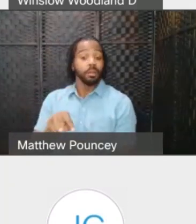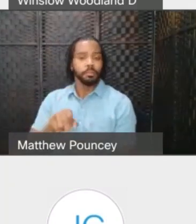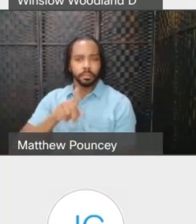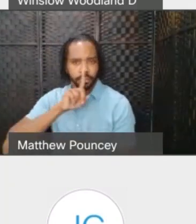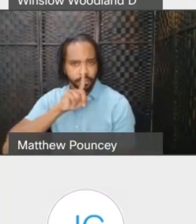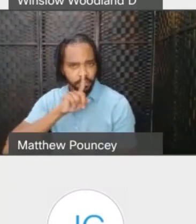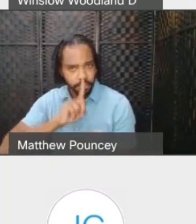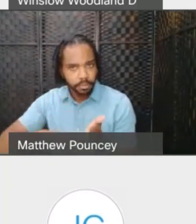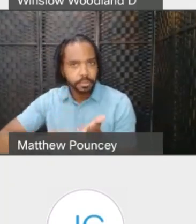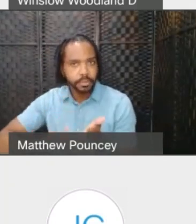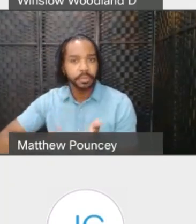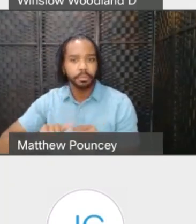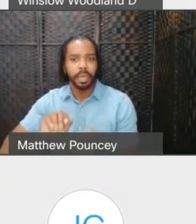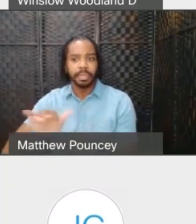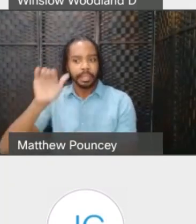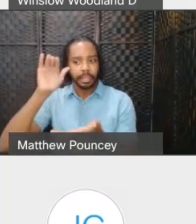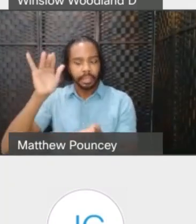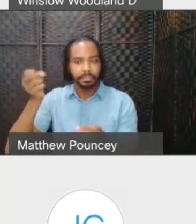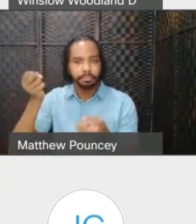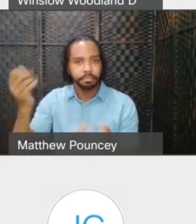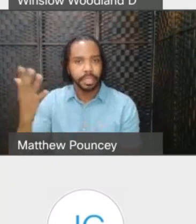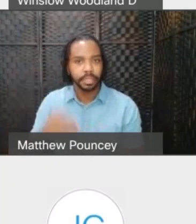they're significant in number.